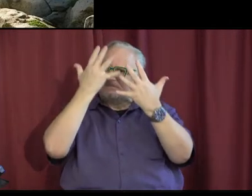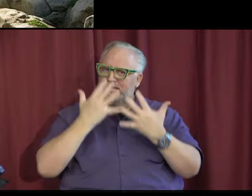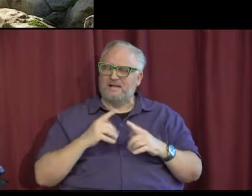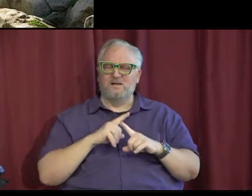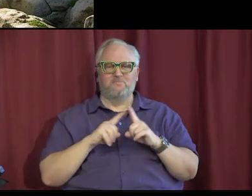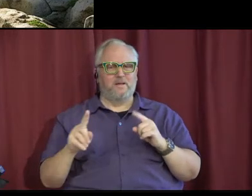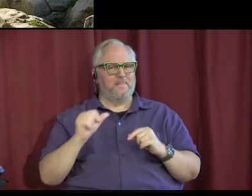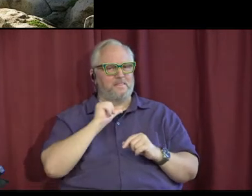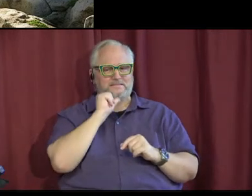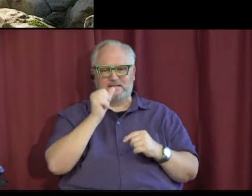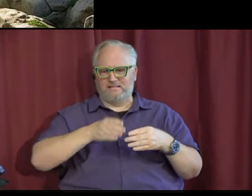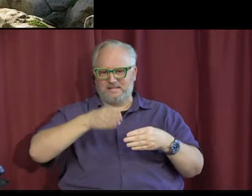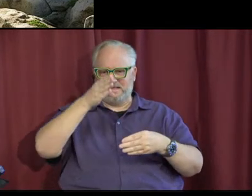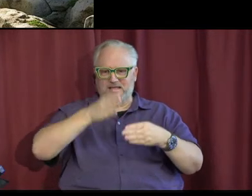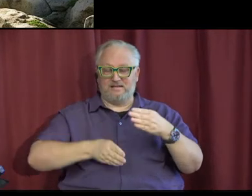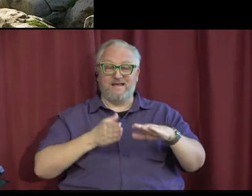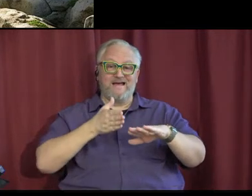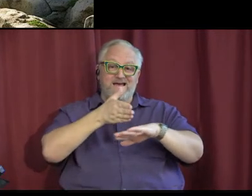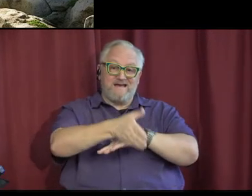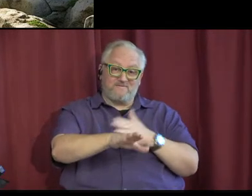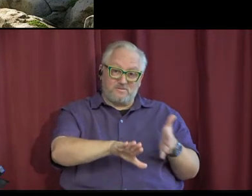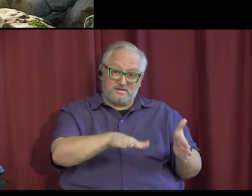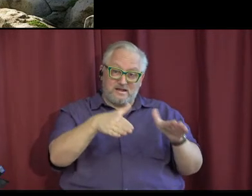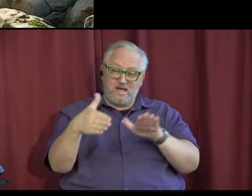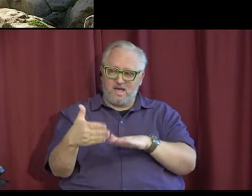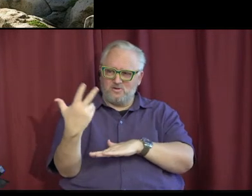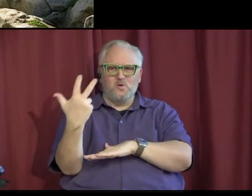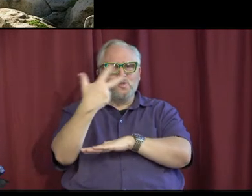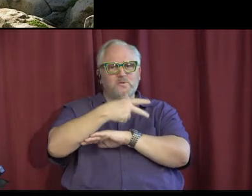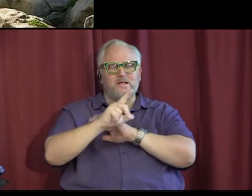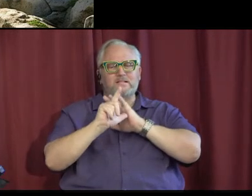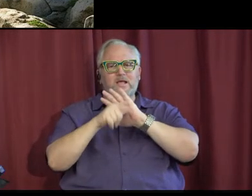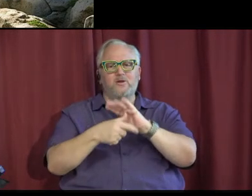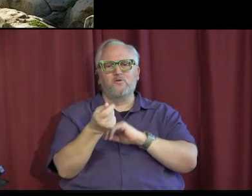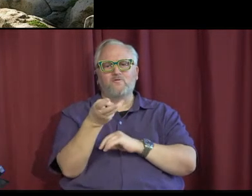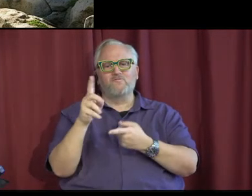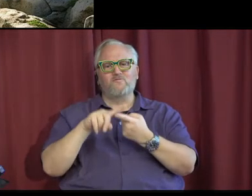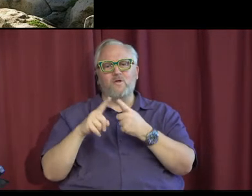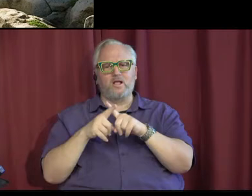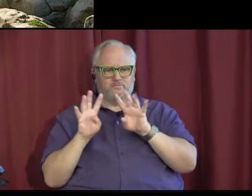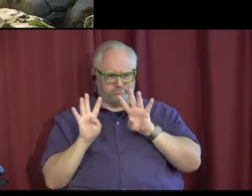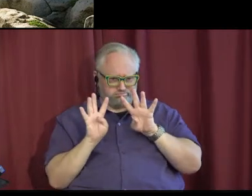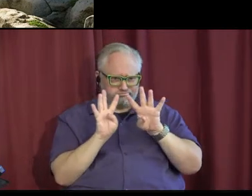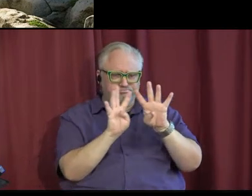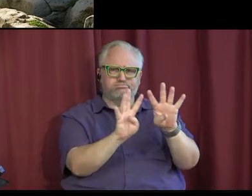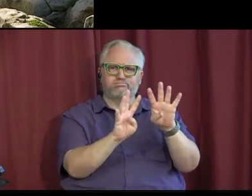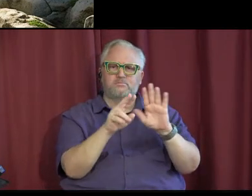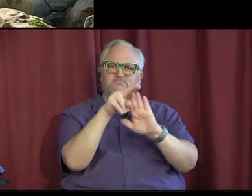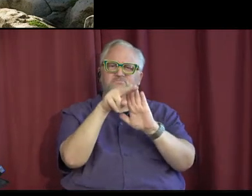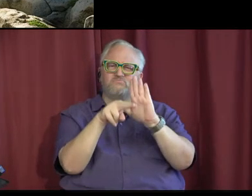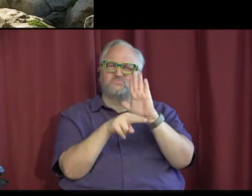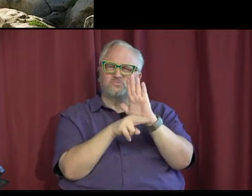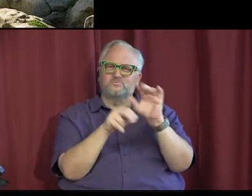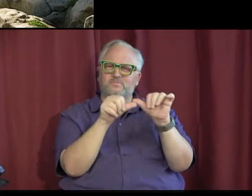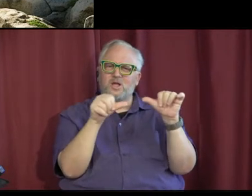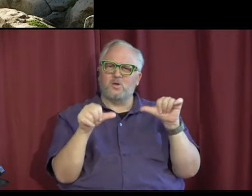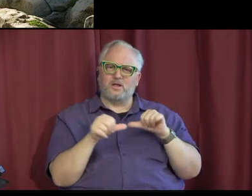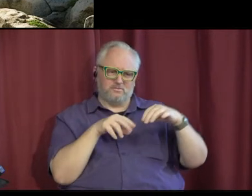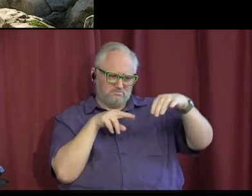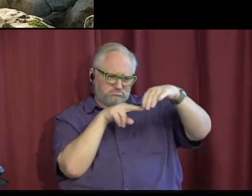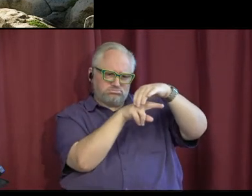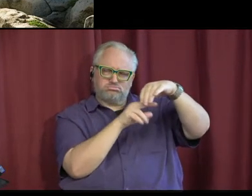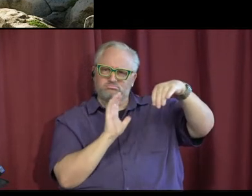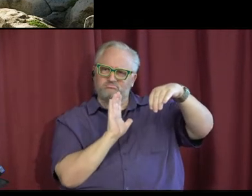3 days after his death, some of Yeshua's friends go to his grave and find that the tomb, the place where they had buried his body,